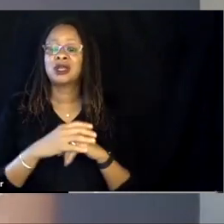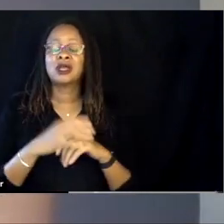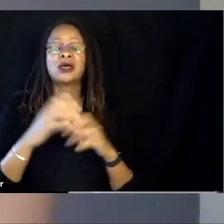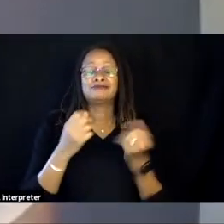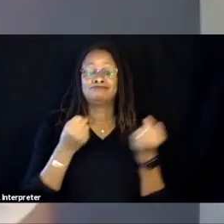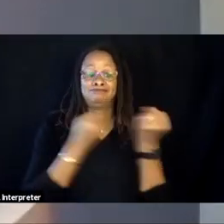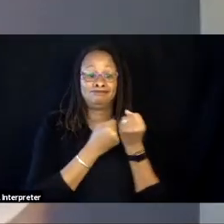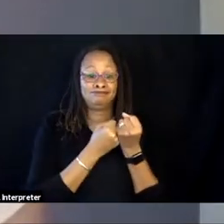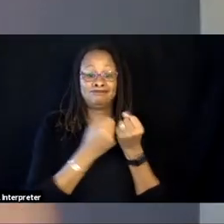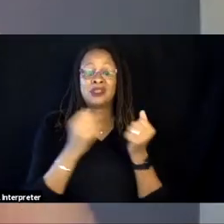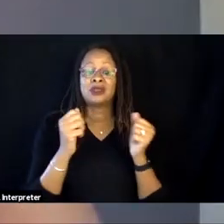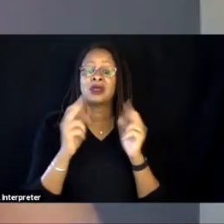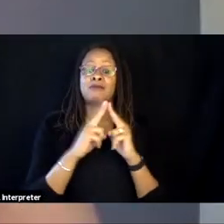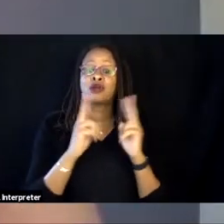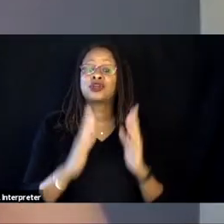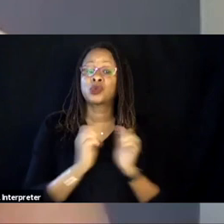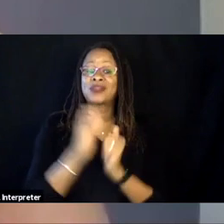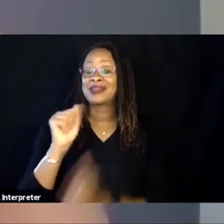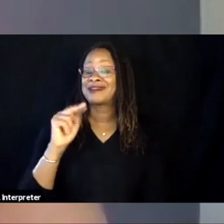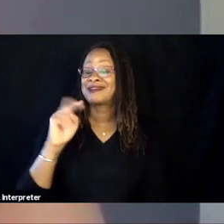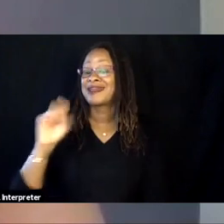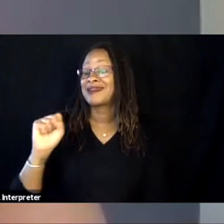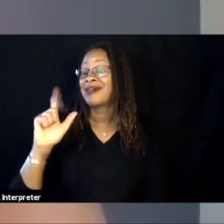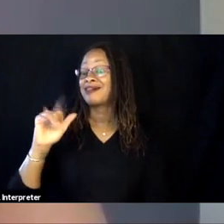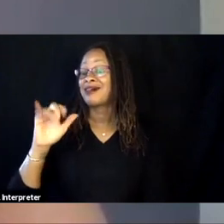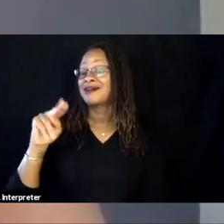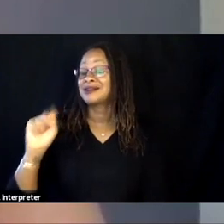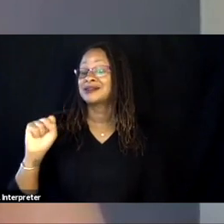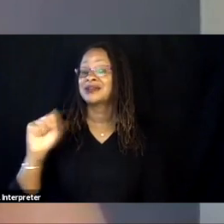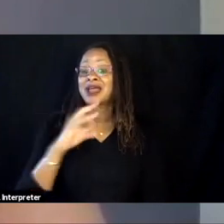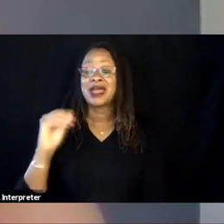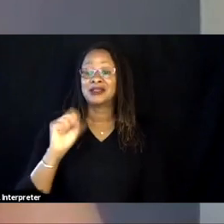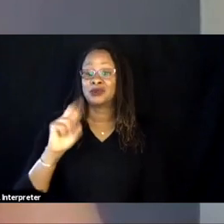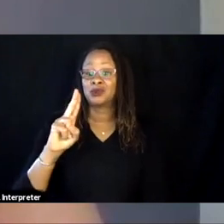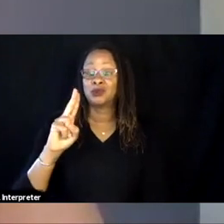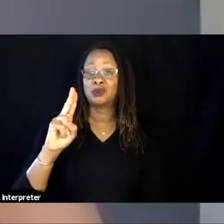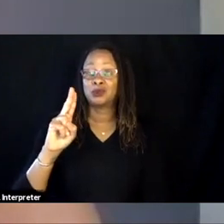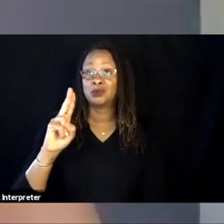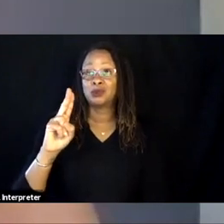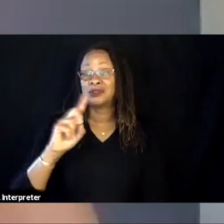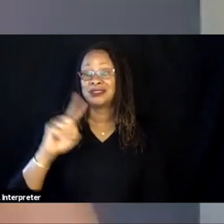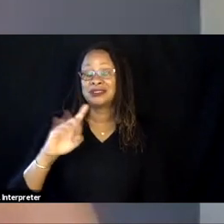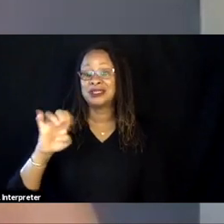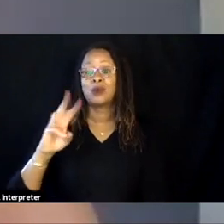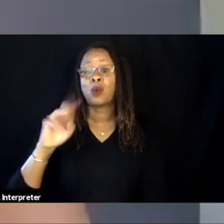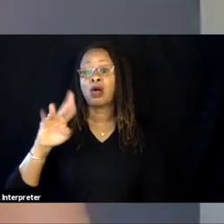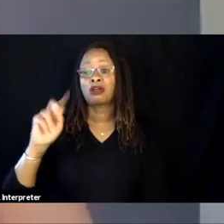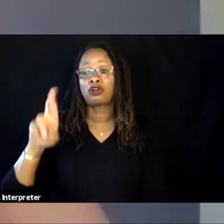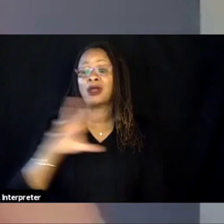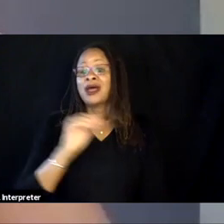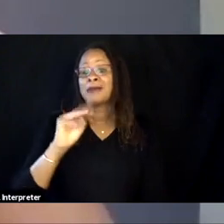with, partnered with Ken Lyon. And I will say Susie Walker has really been the driving force behind this, and Madeline